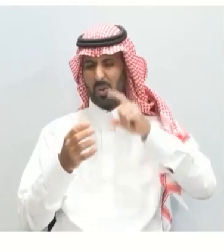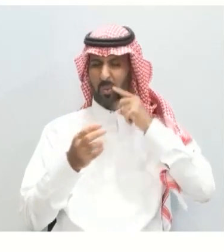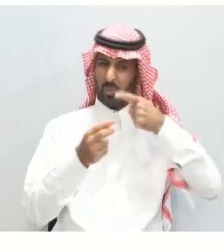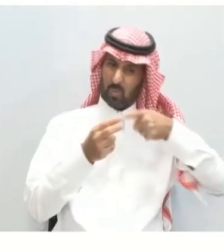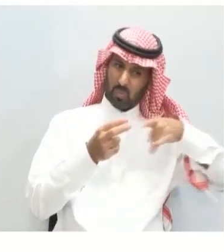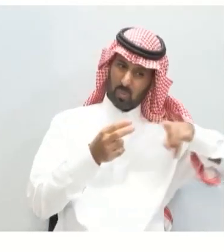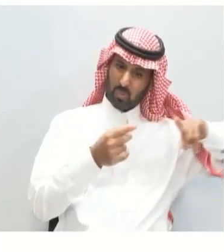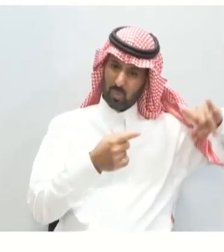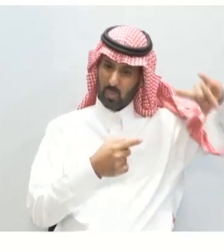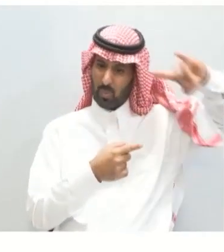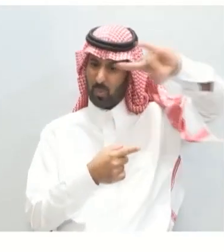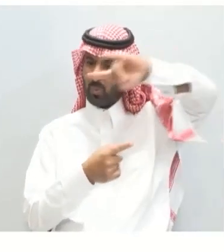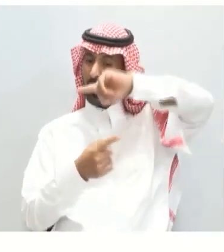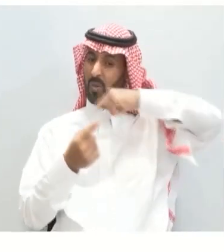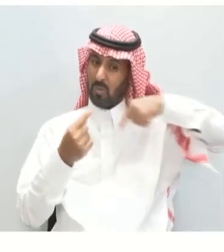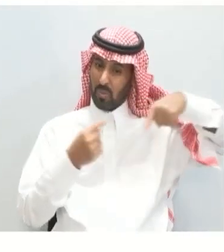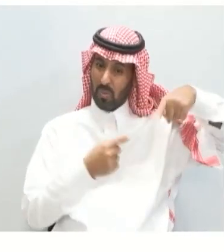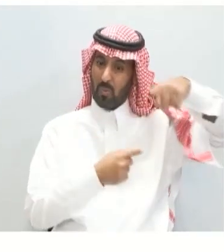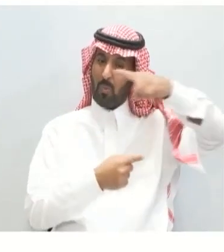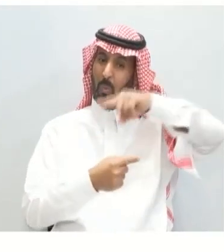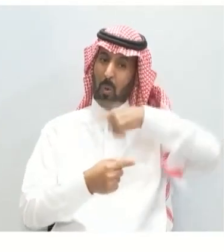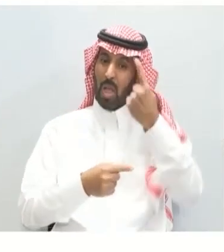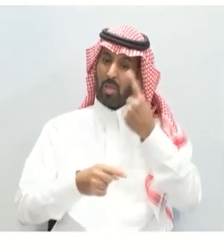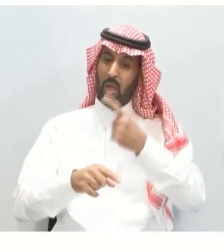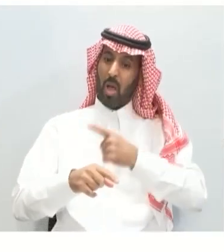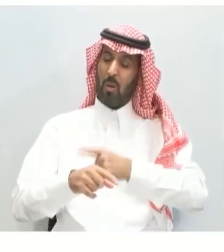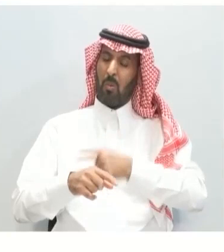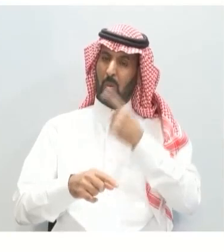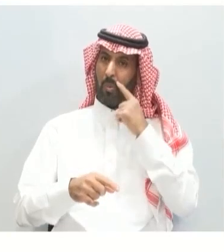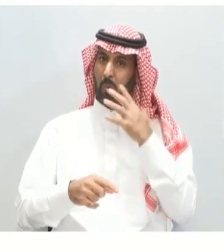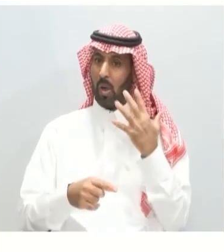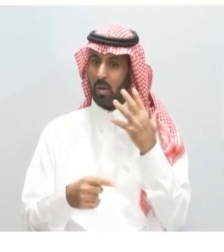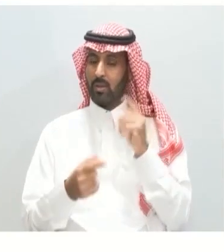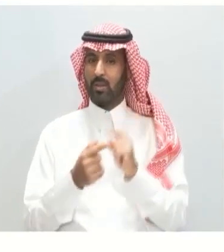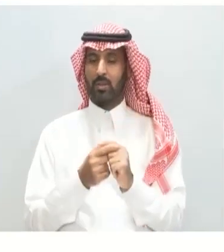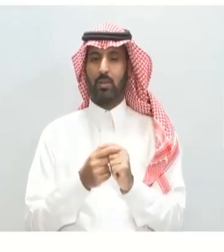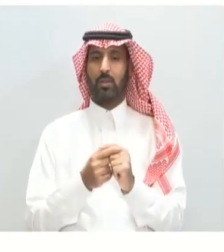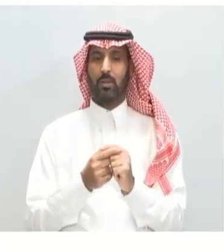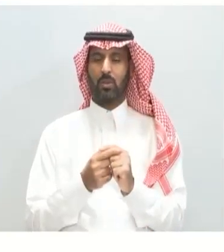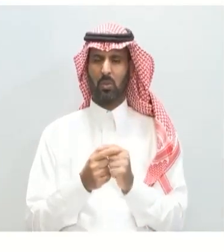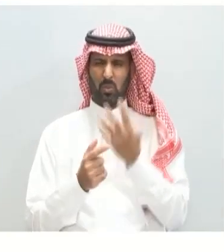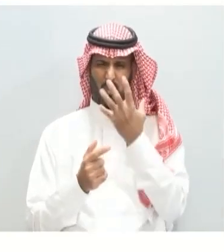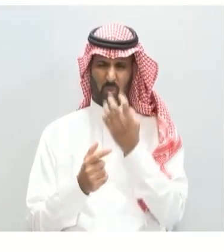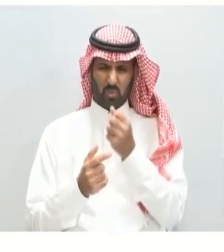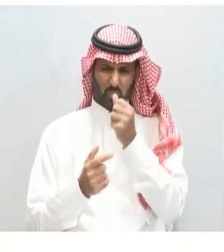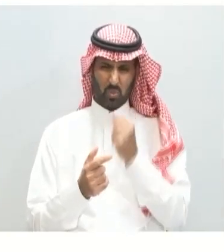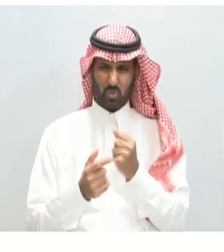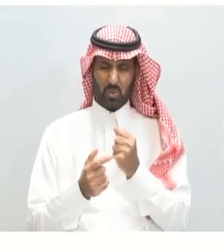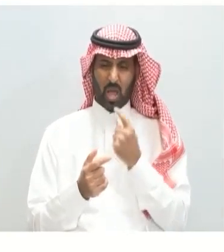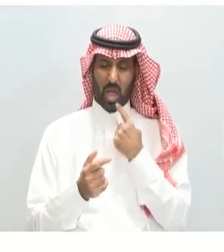circled for at least an hour. I was very frustrated. I was very frustrated.